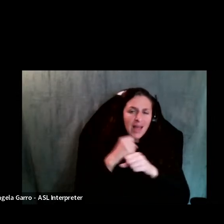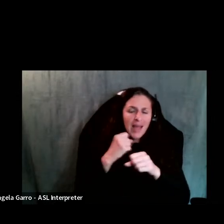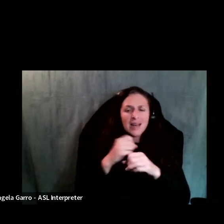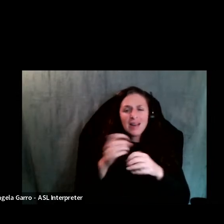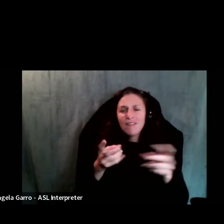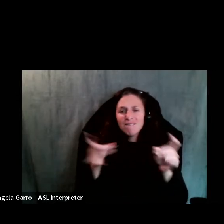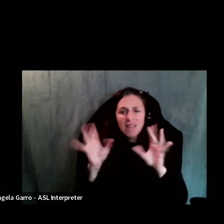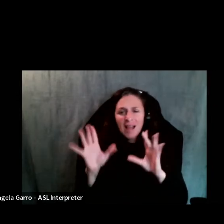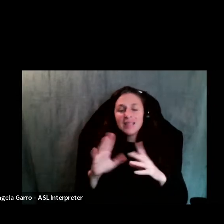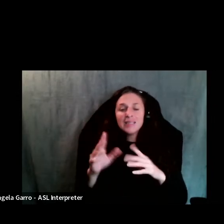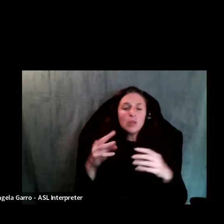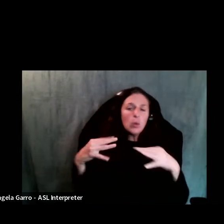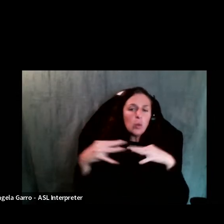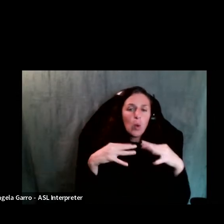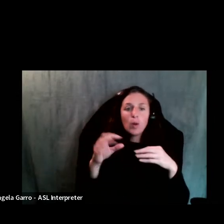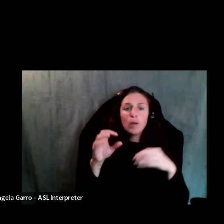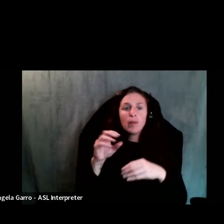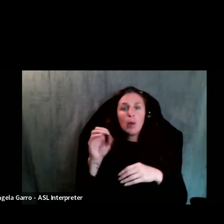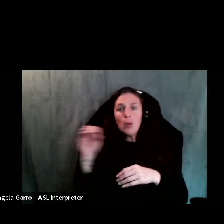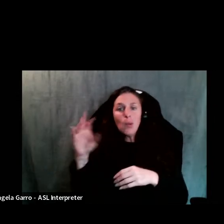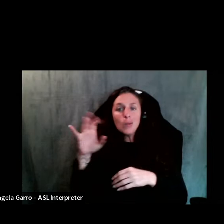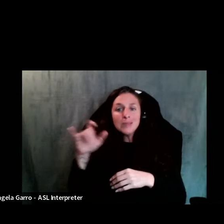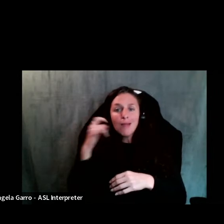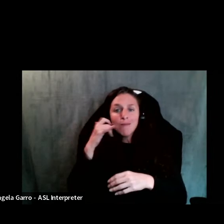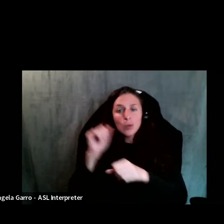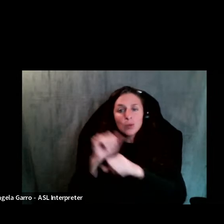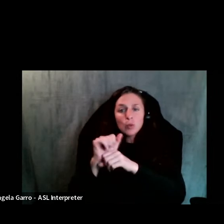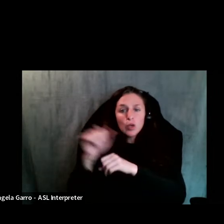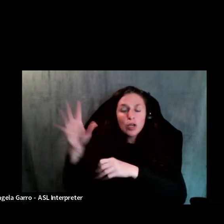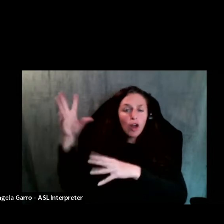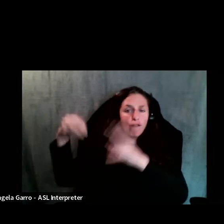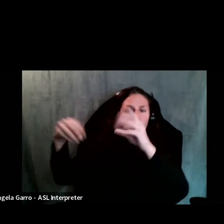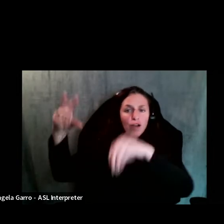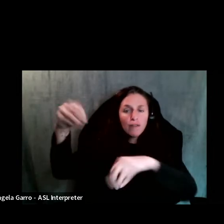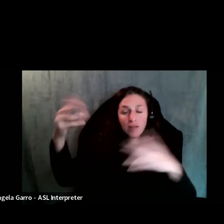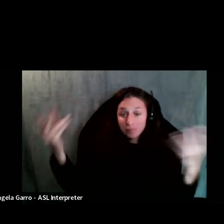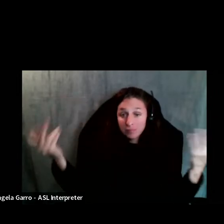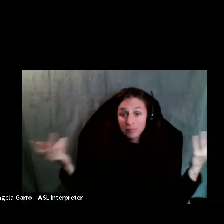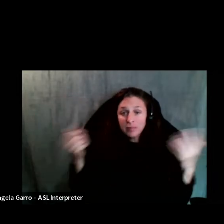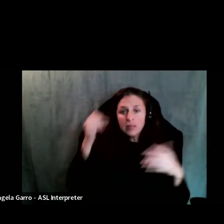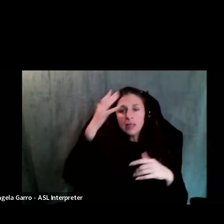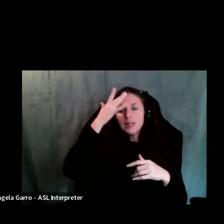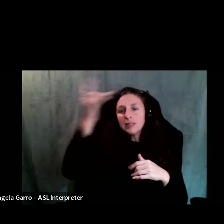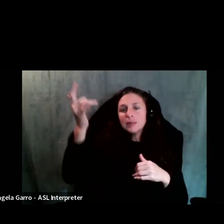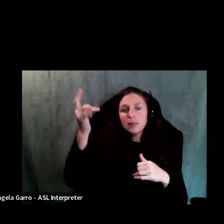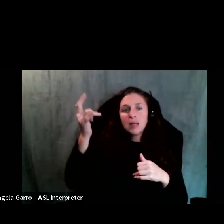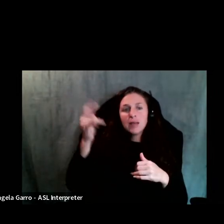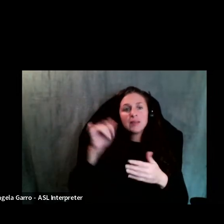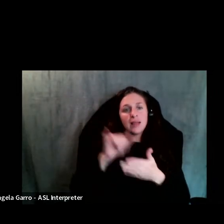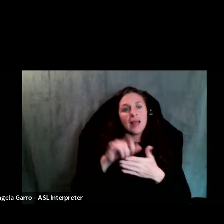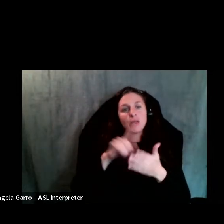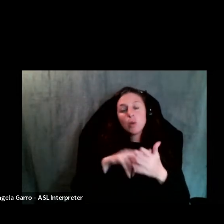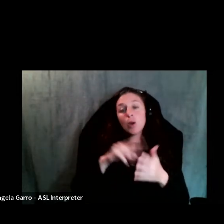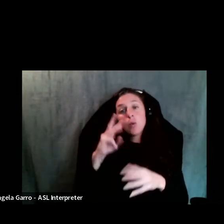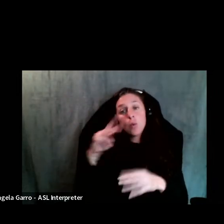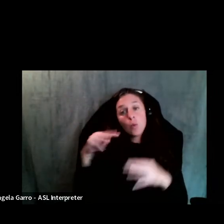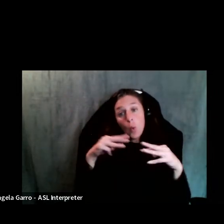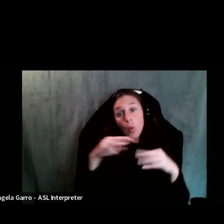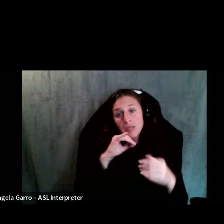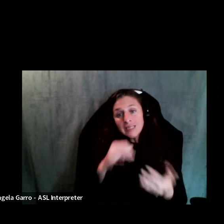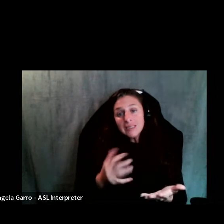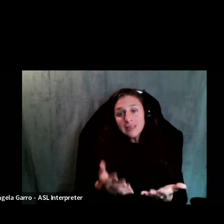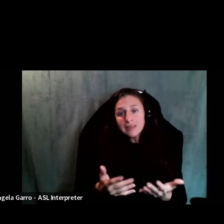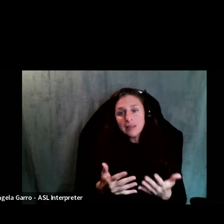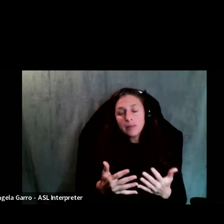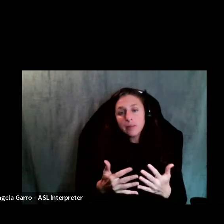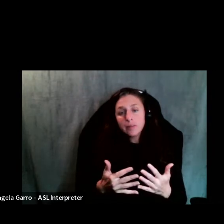that's why there's no cell phones working and all the cell sites are off, because that's what war is.